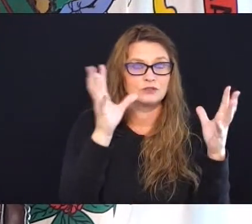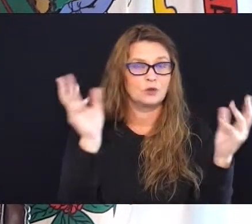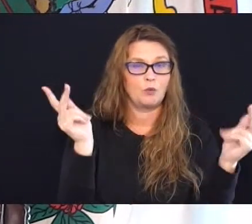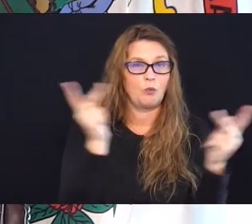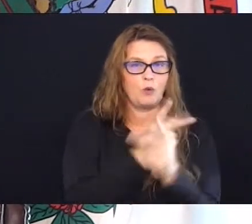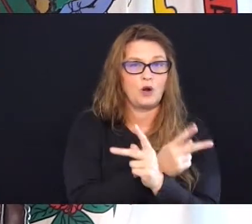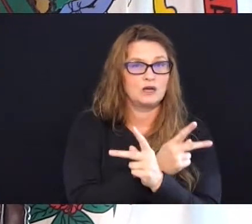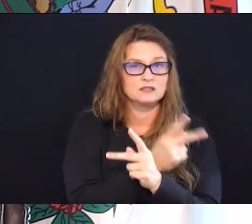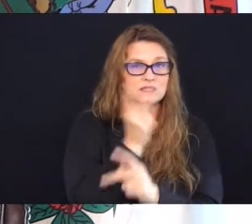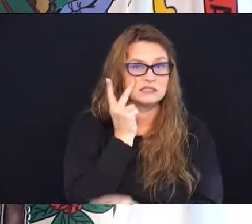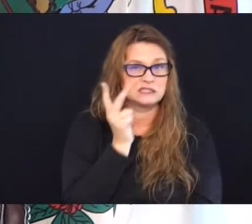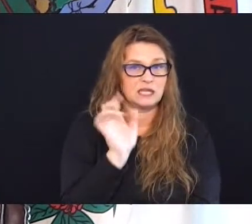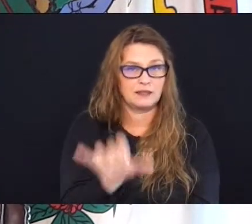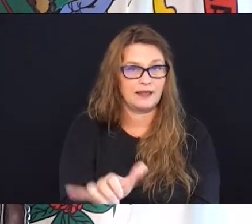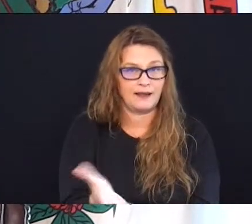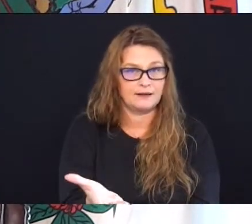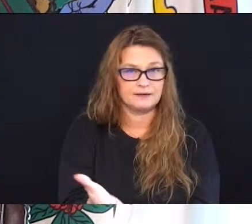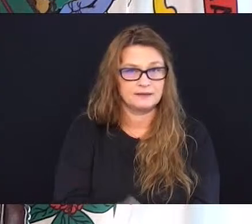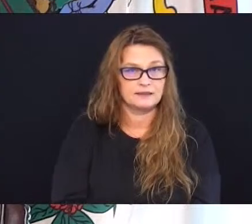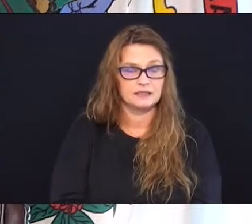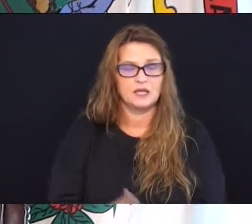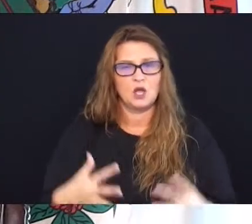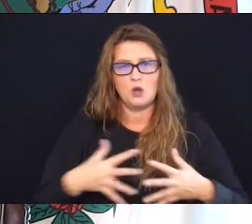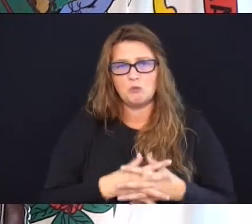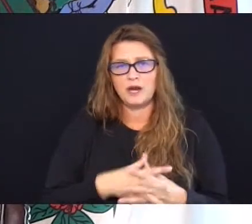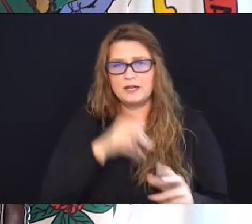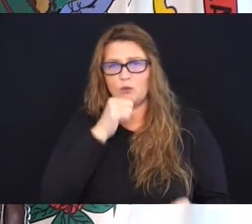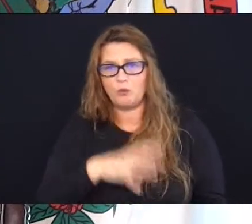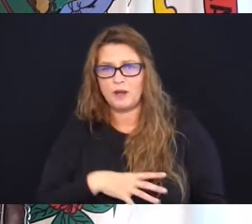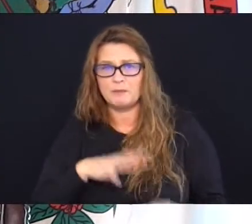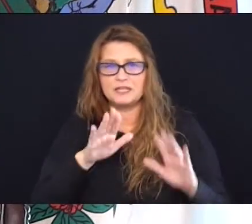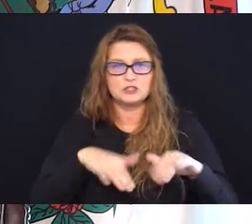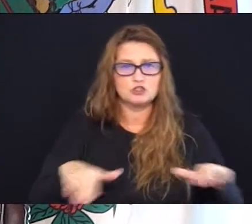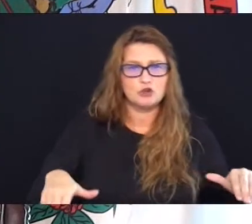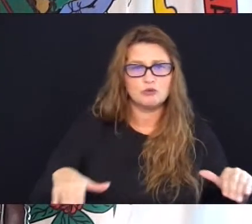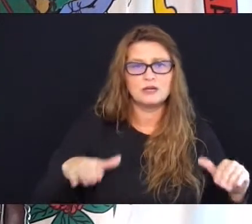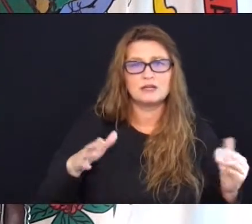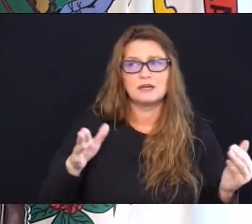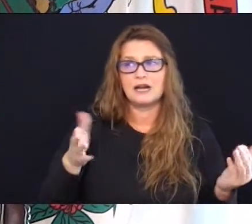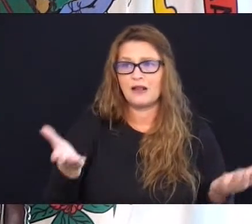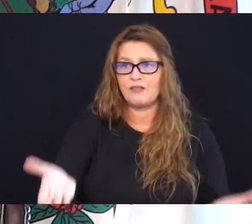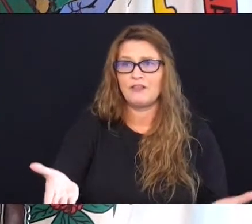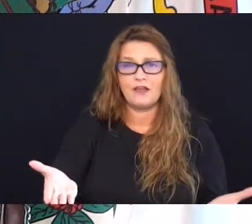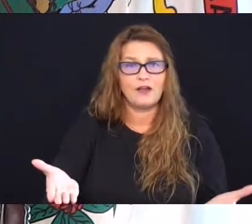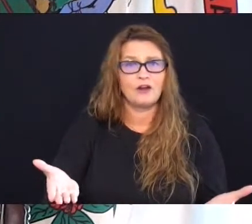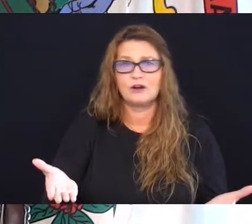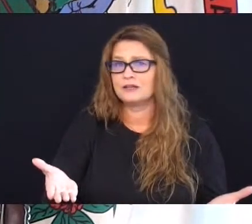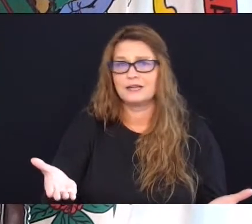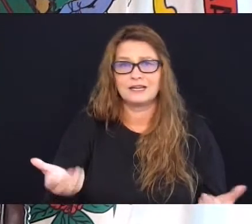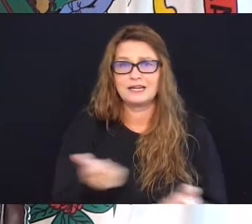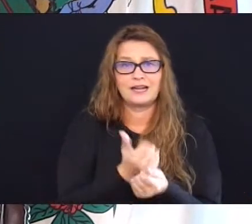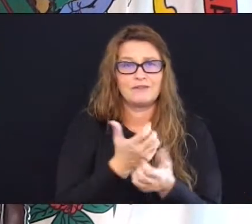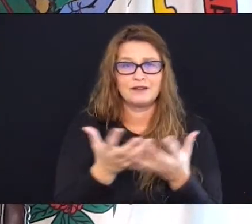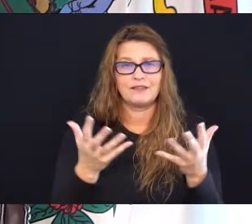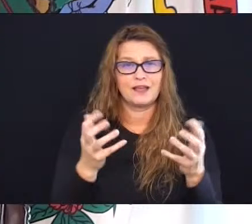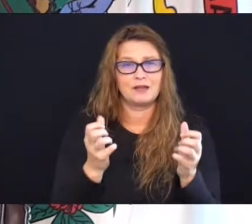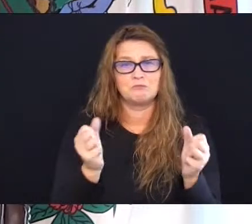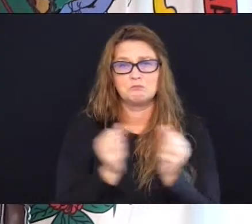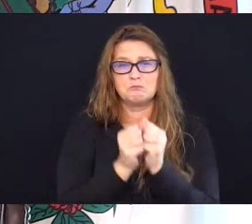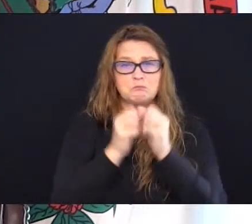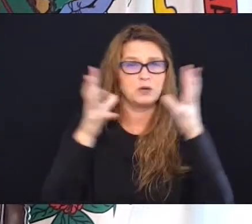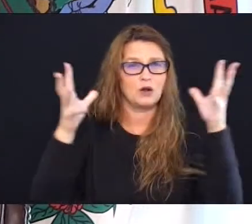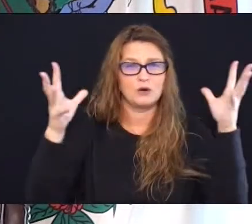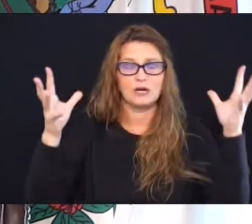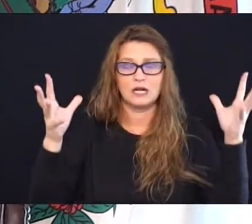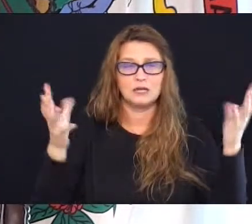worse seeing than just that. You know, pregnant women and children and everything, and absolutely, you know, just the place blown